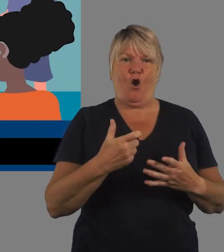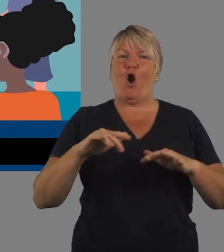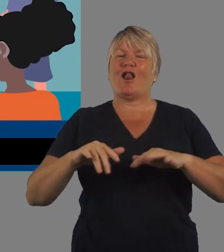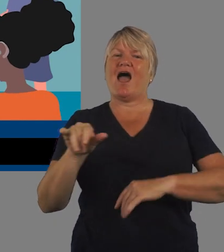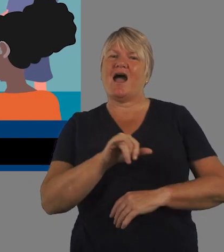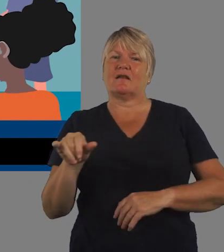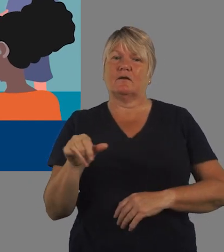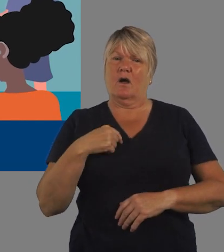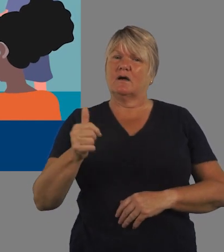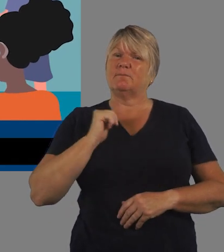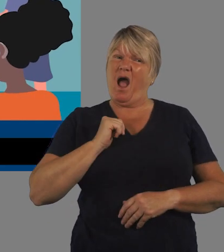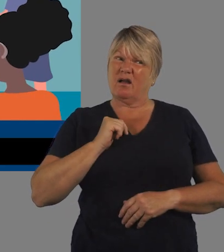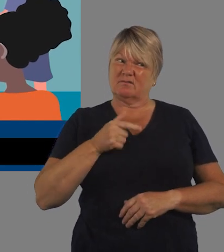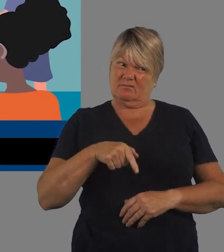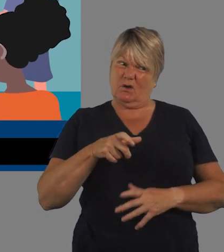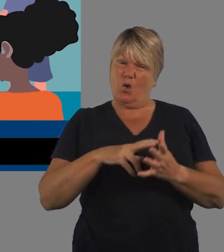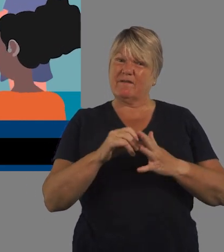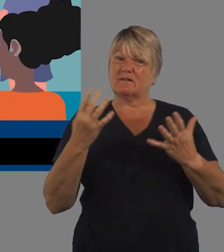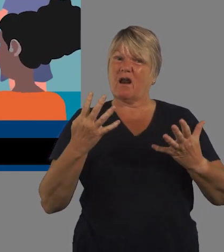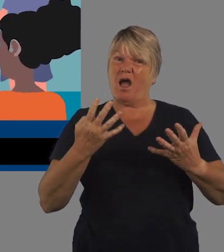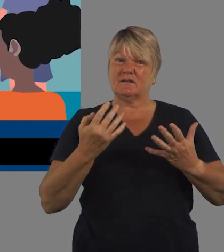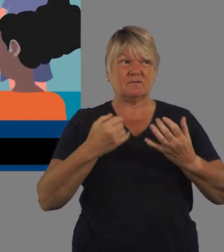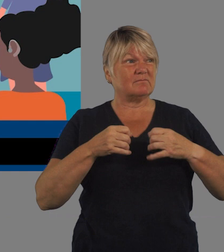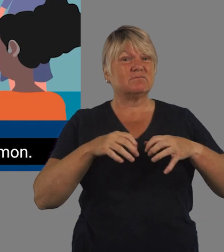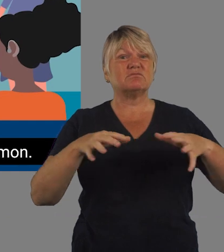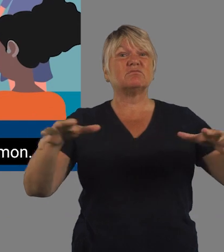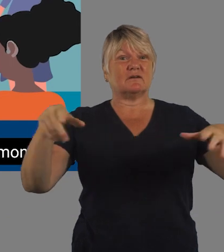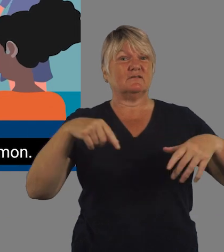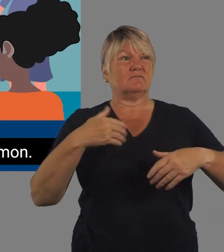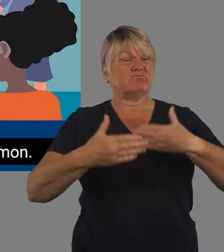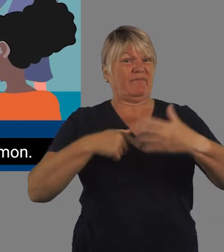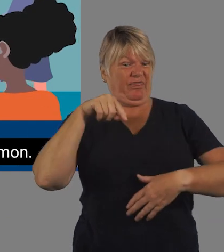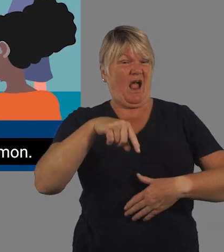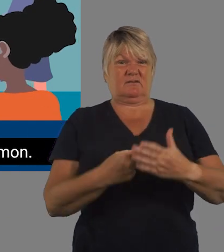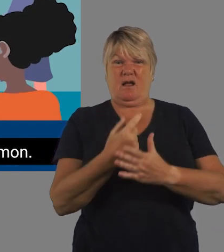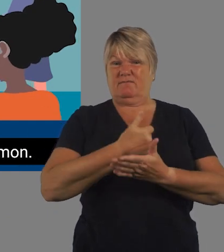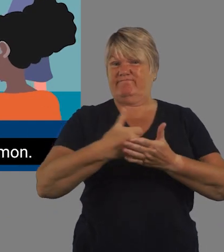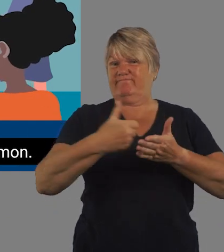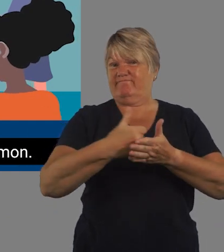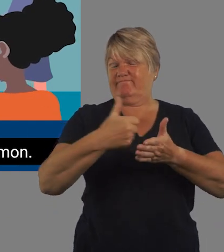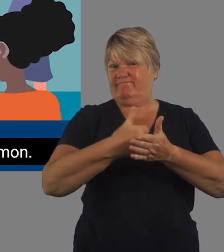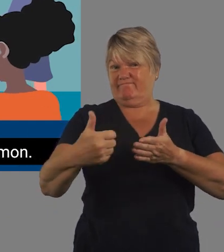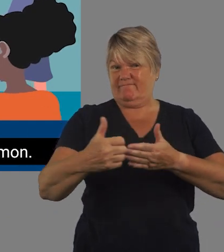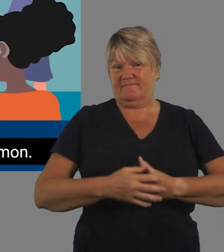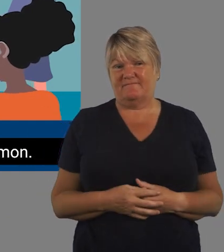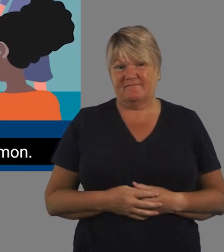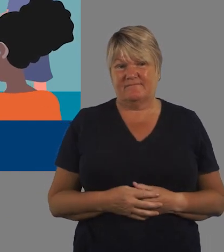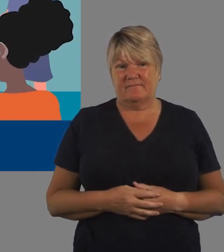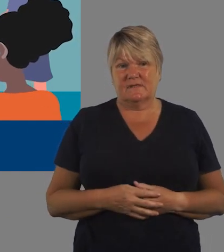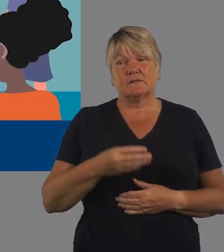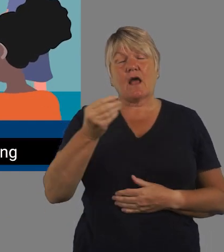person and online. We expect that as we emerge from the pandemic, hybrid meetings will become much more